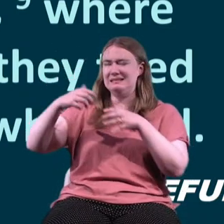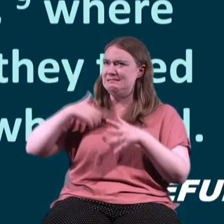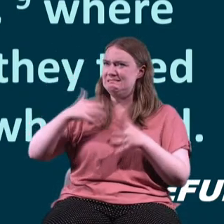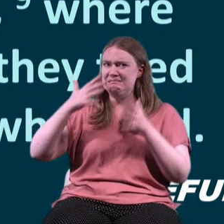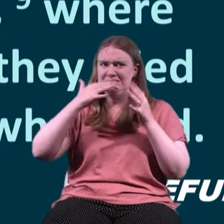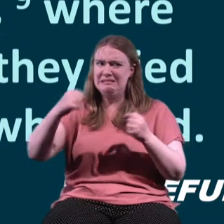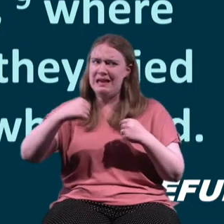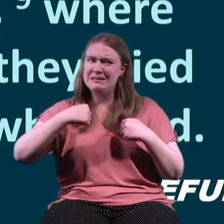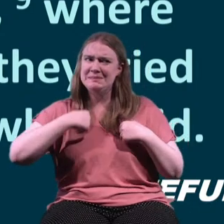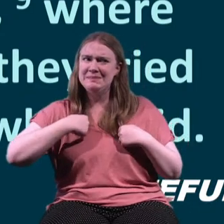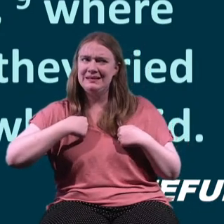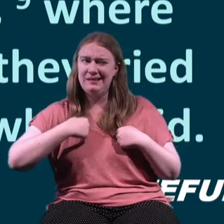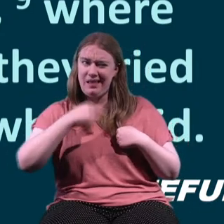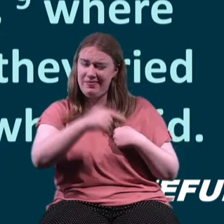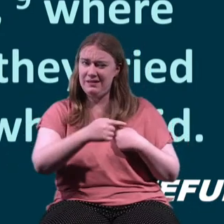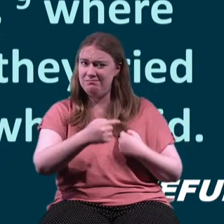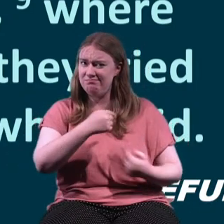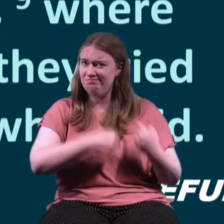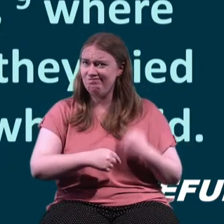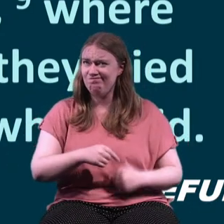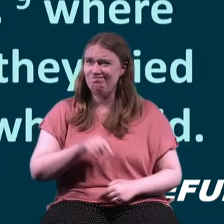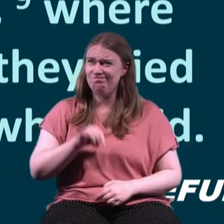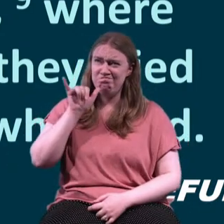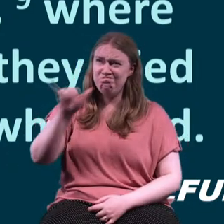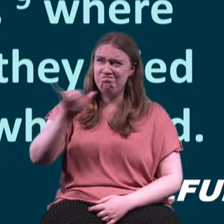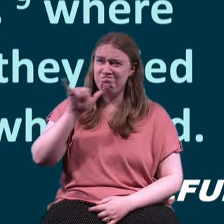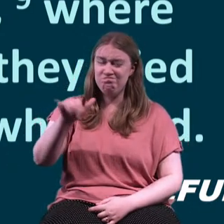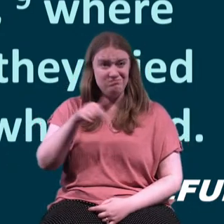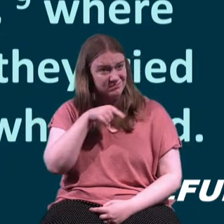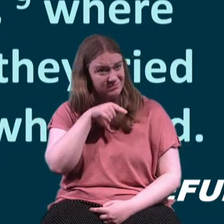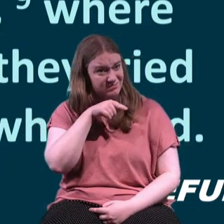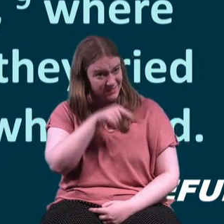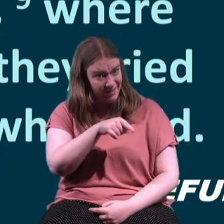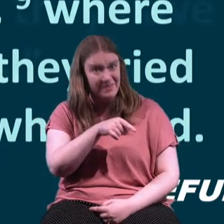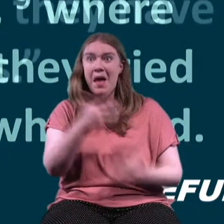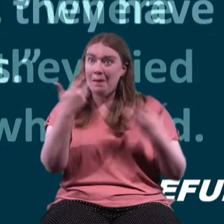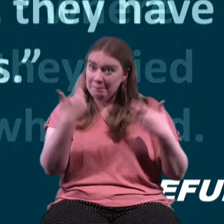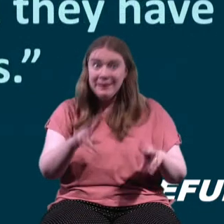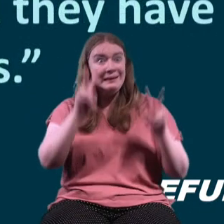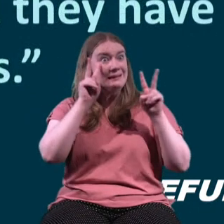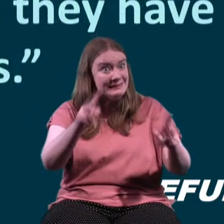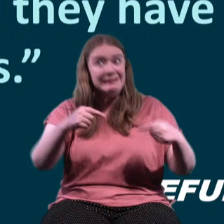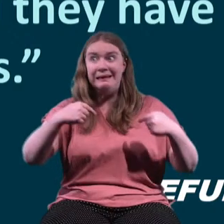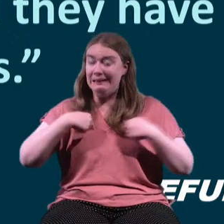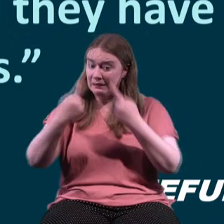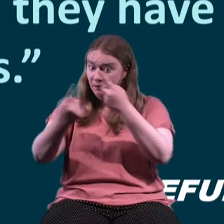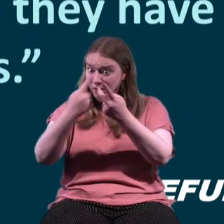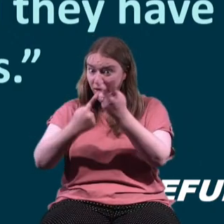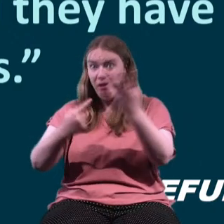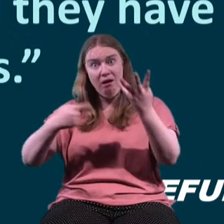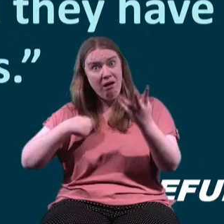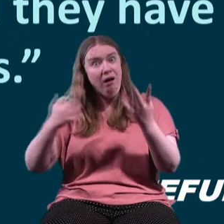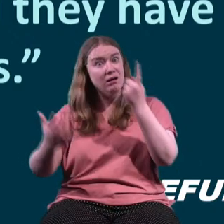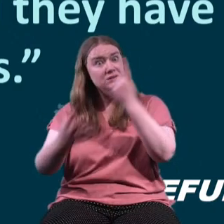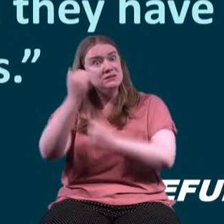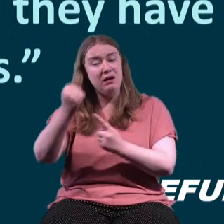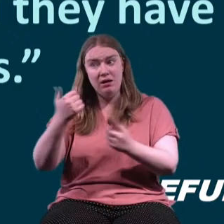They tried me, that they had seen what I did. For